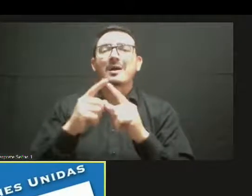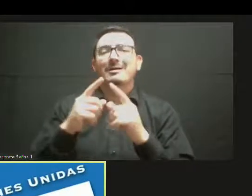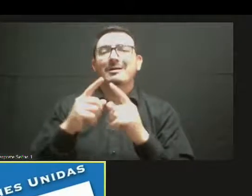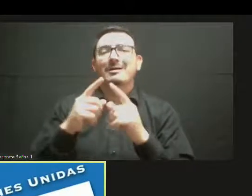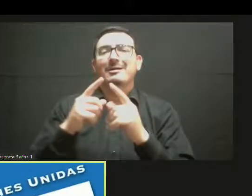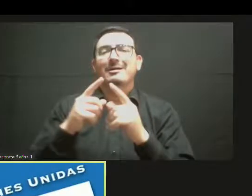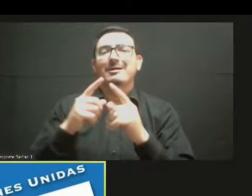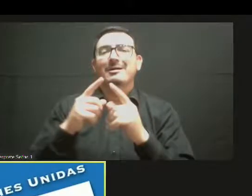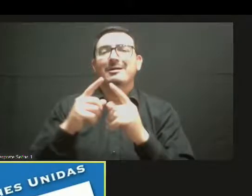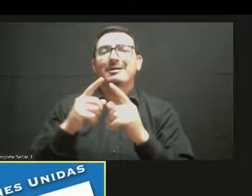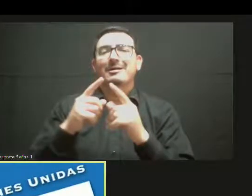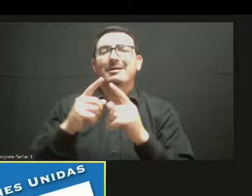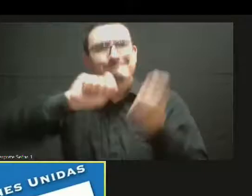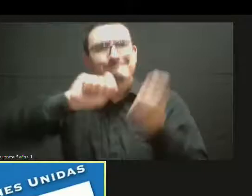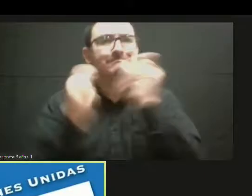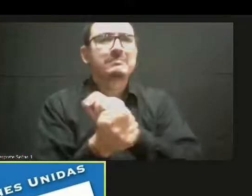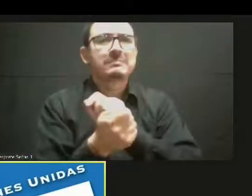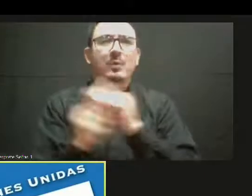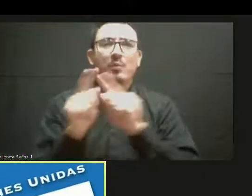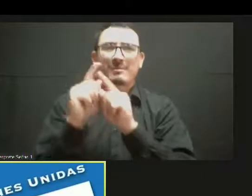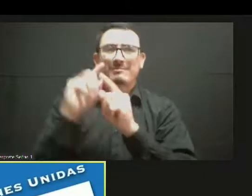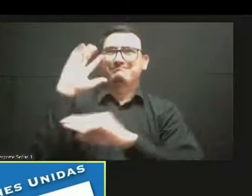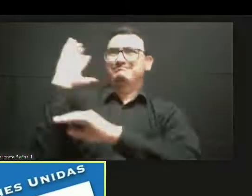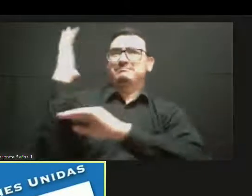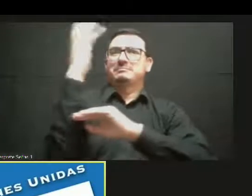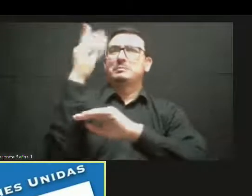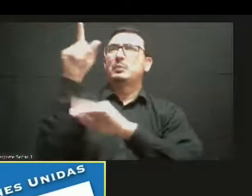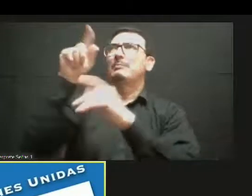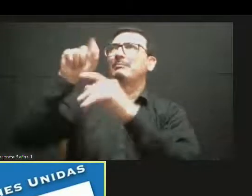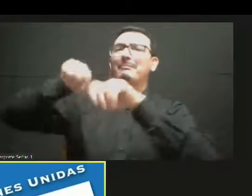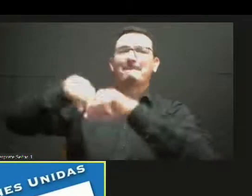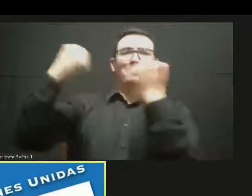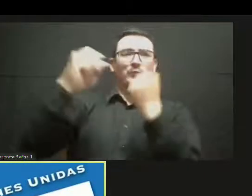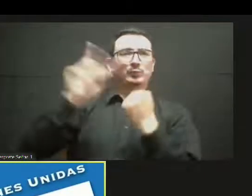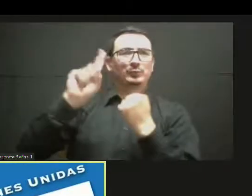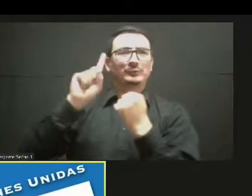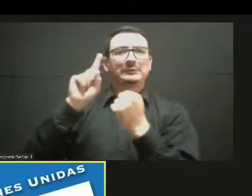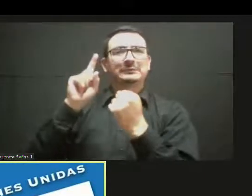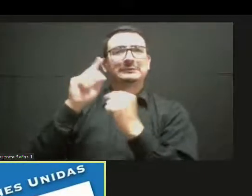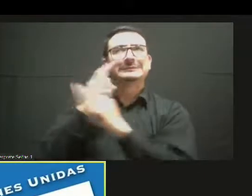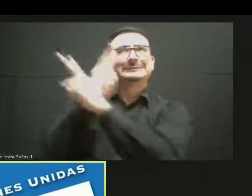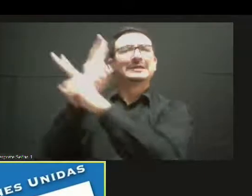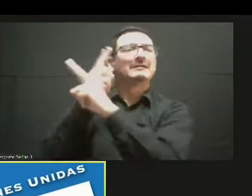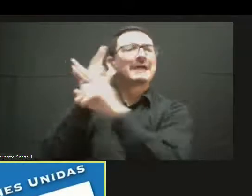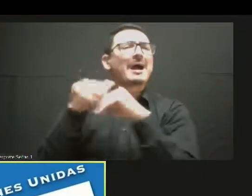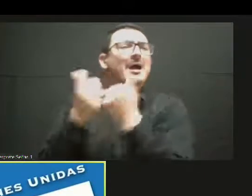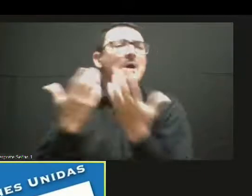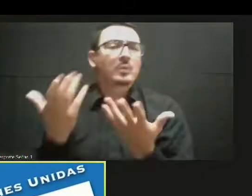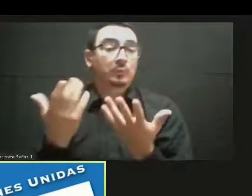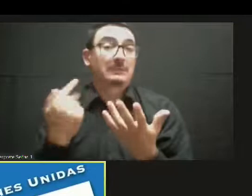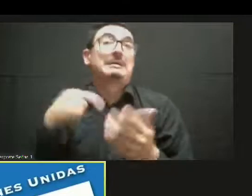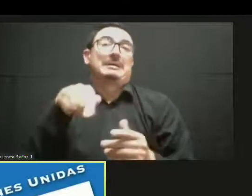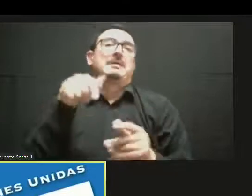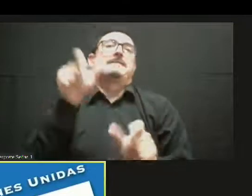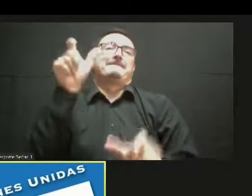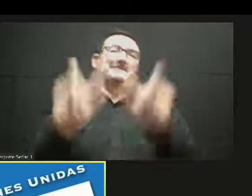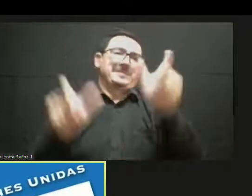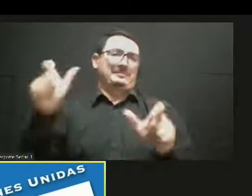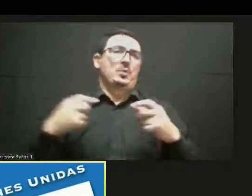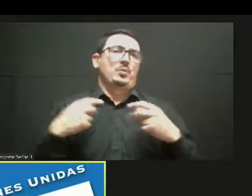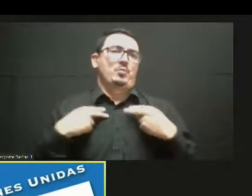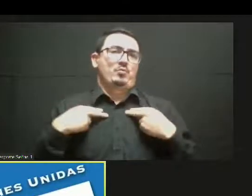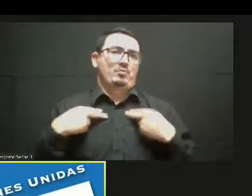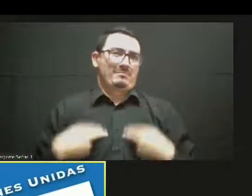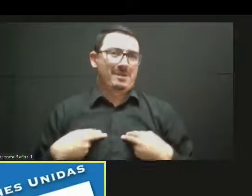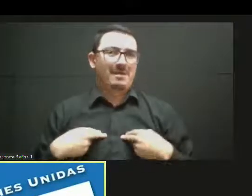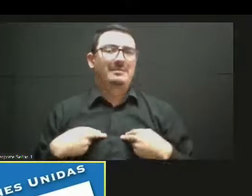the country to remain competitive in this area, this retraining and reskilling is very urgent. And in